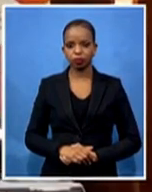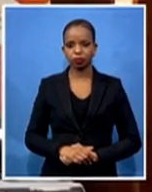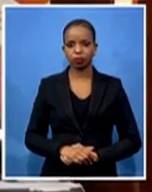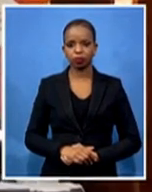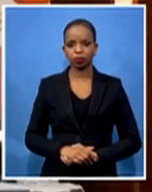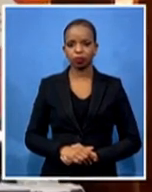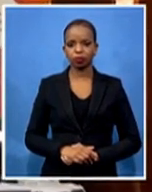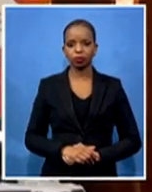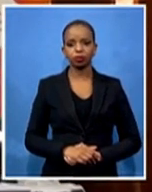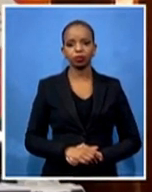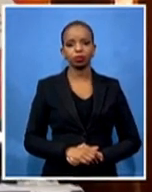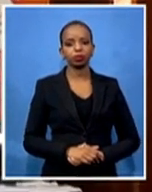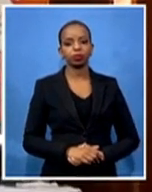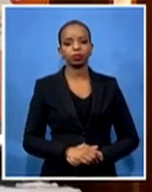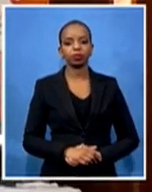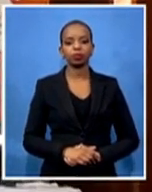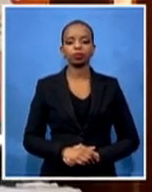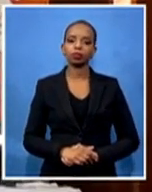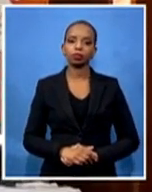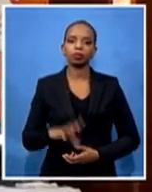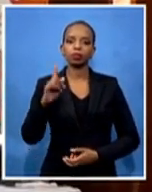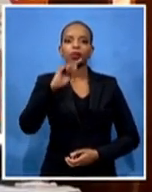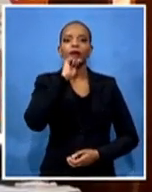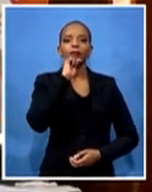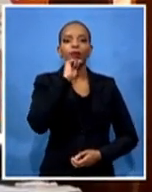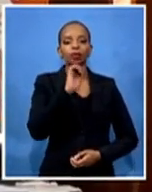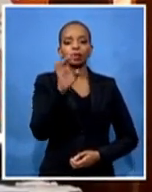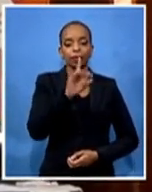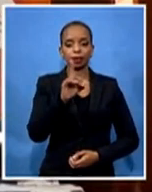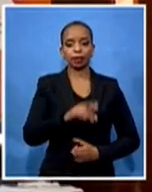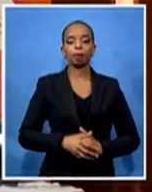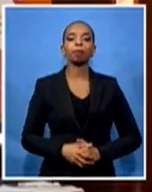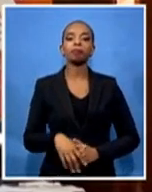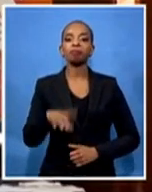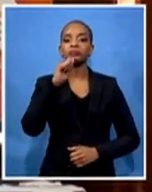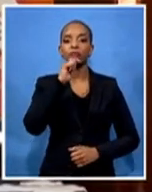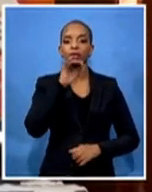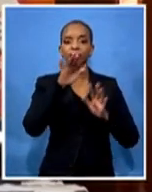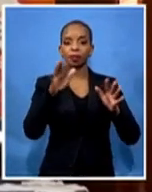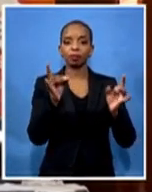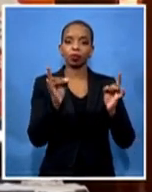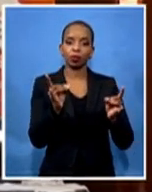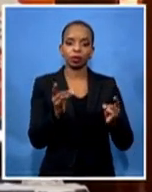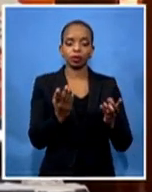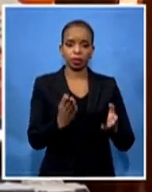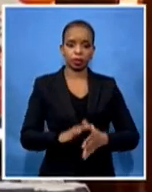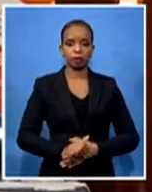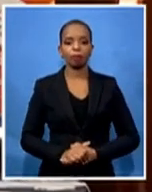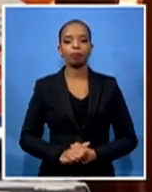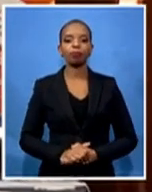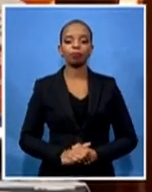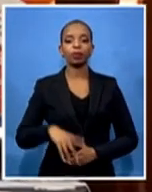Good morning, Desiree, and good morning to our SABC viewers. Yes, Desiree, we are at the Ohlange Institute here in Inanda,